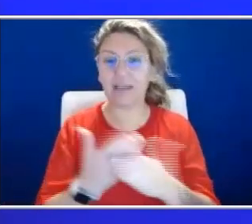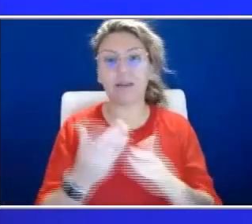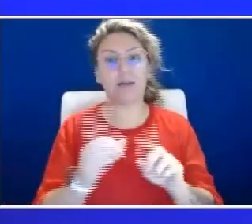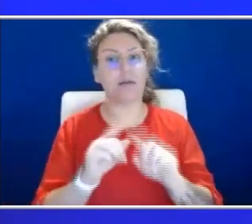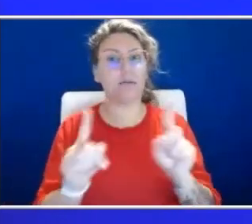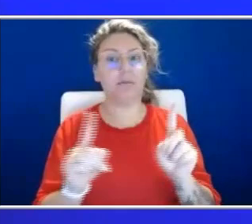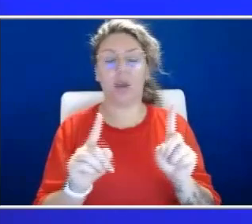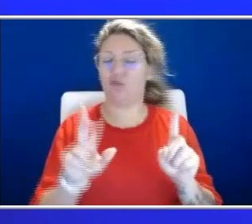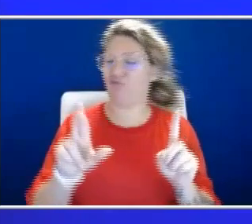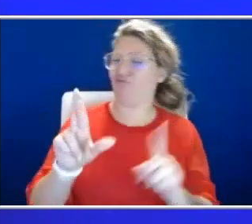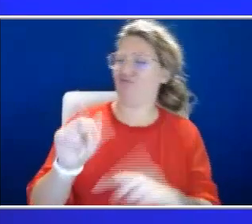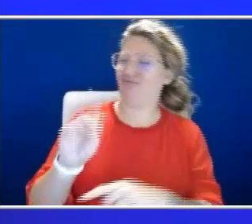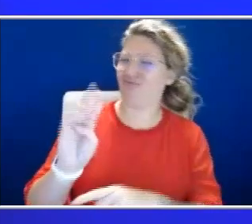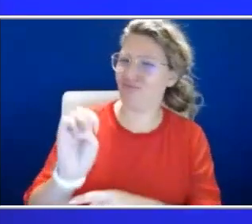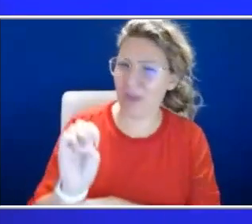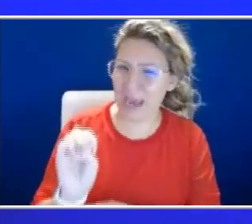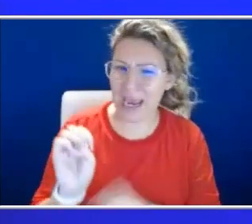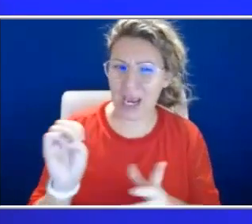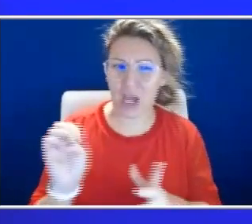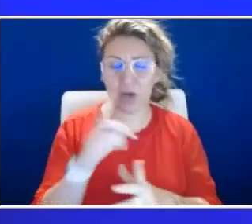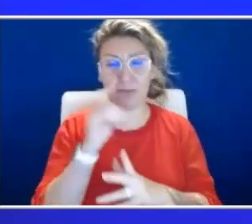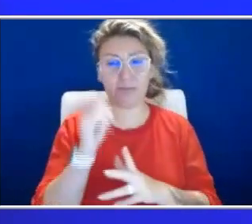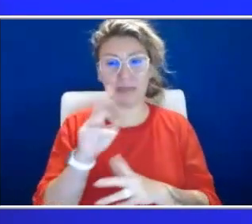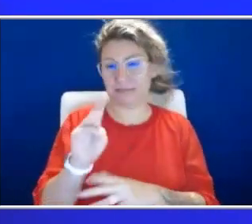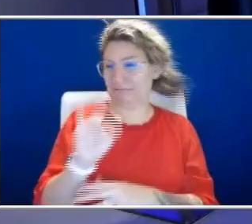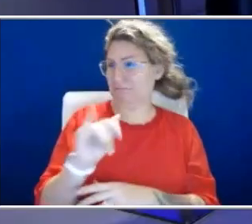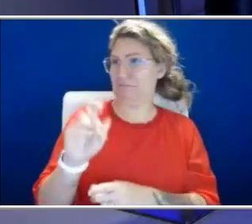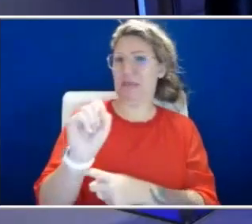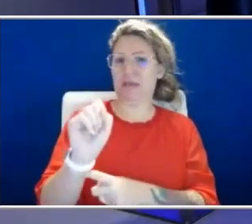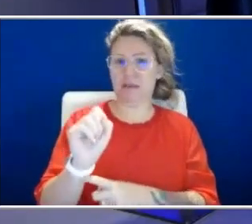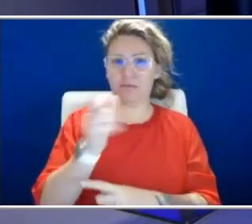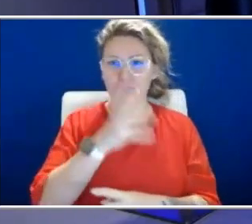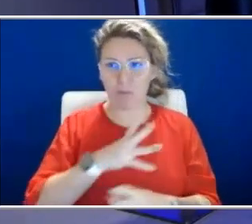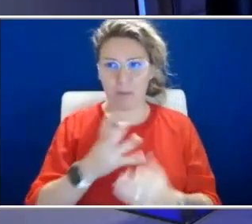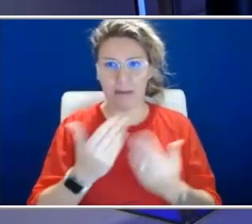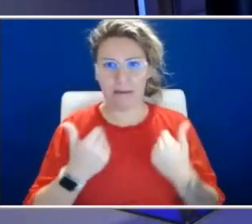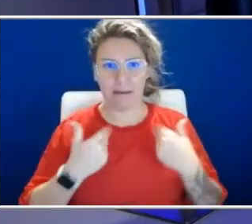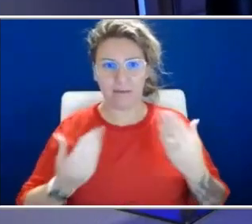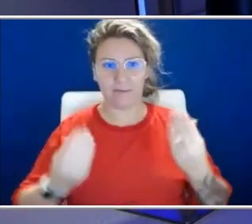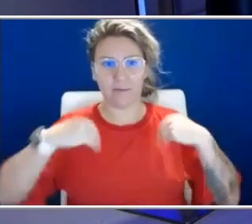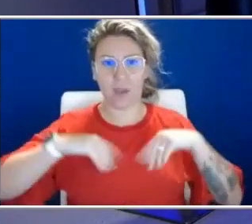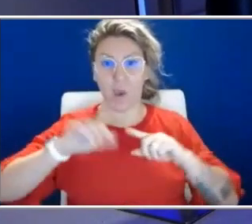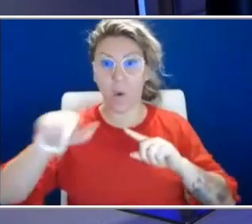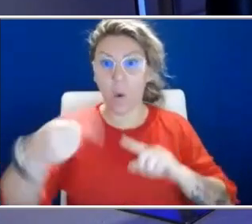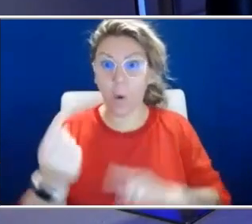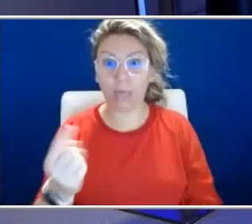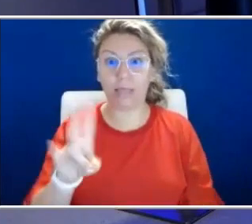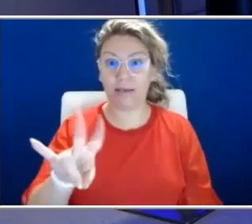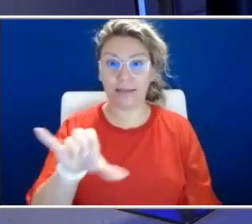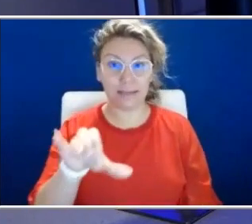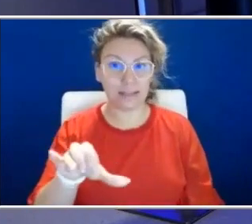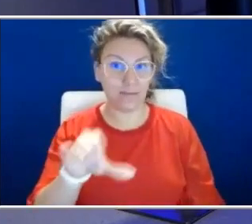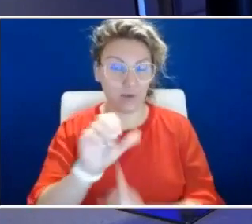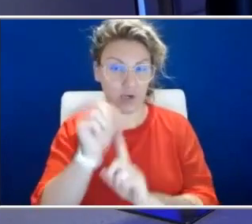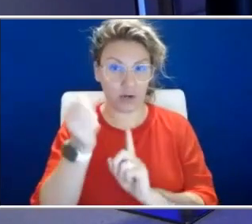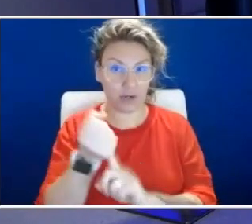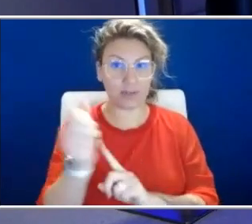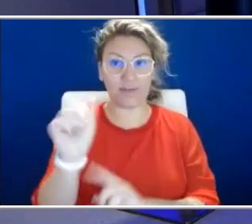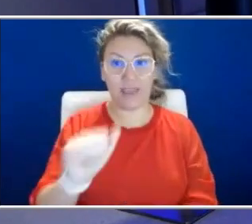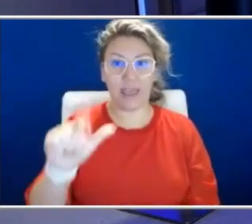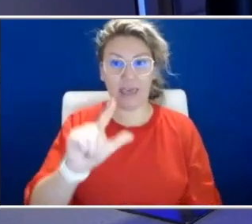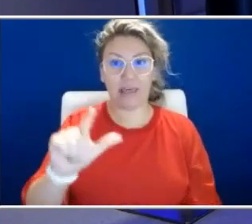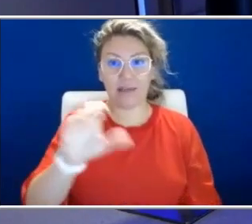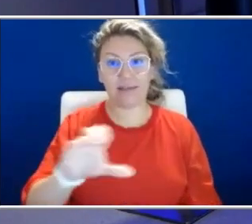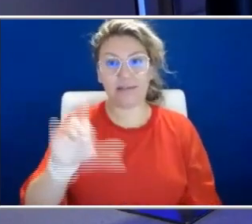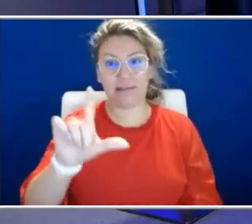rare, given that there are millions of women with implants. And only 700 cases that you know of the ALCL. Okay. We're